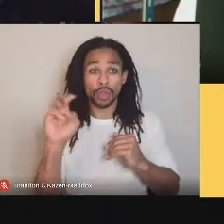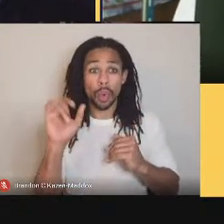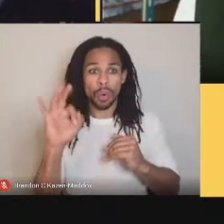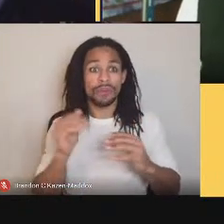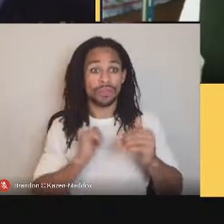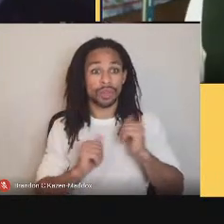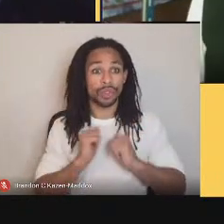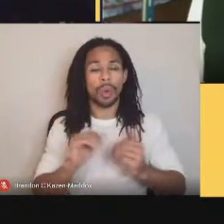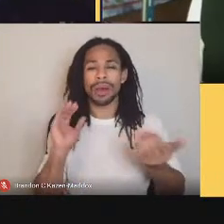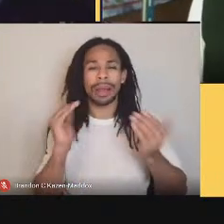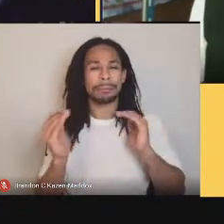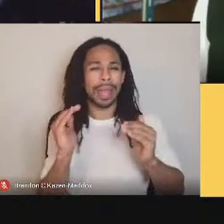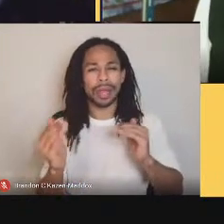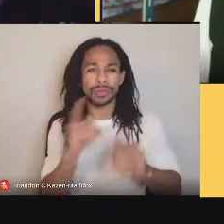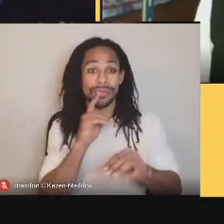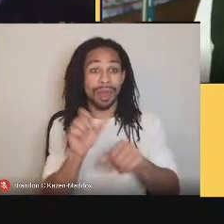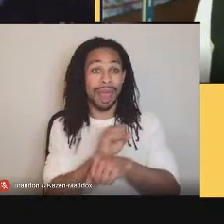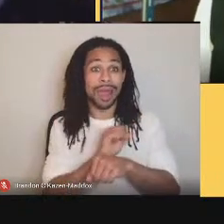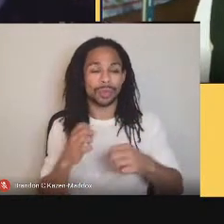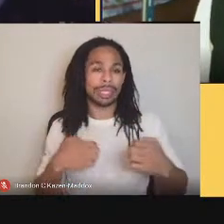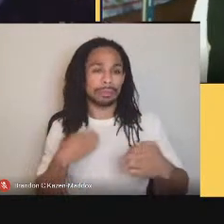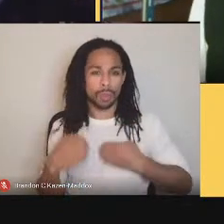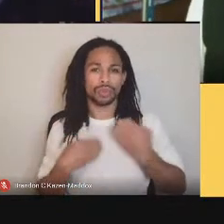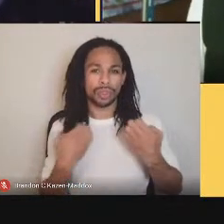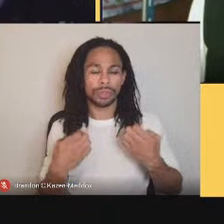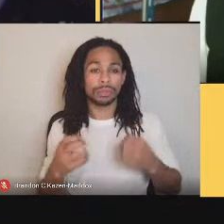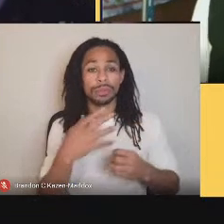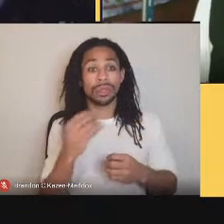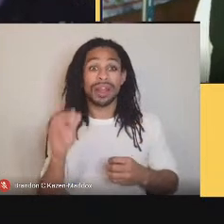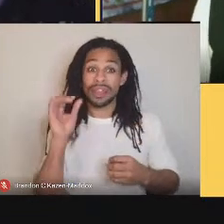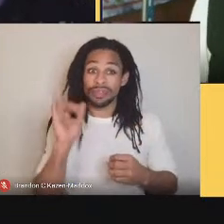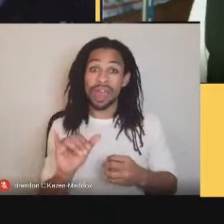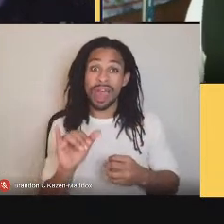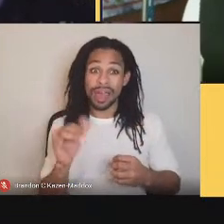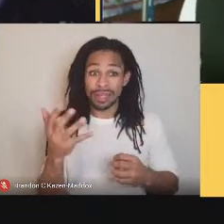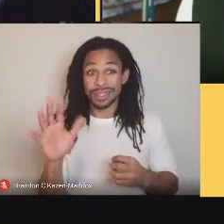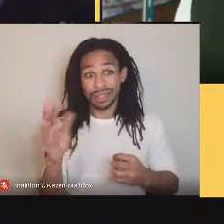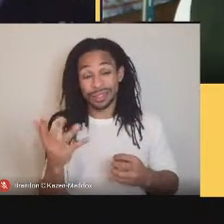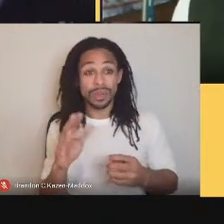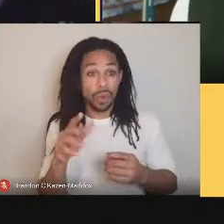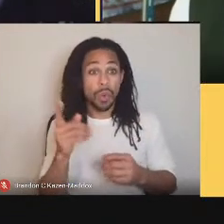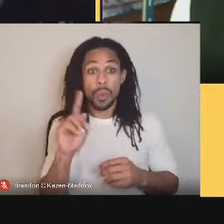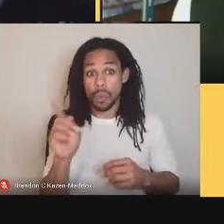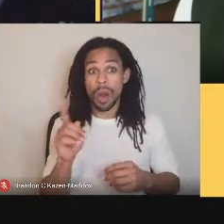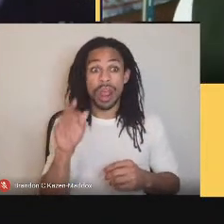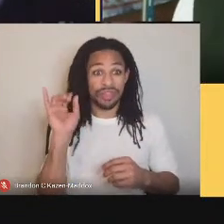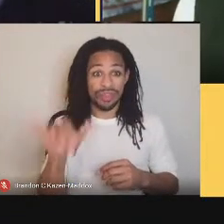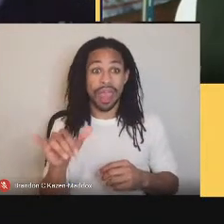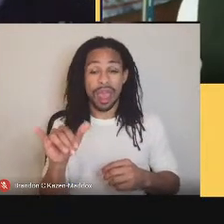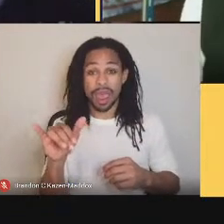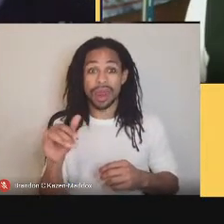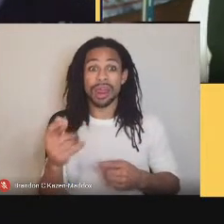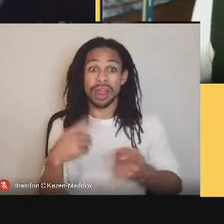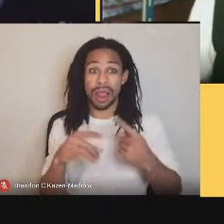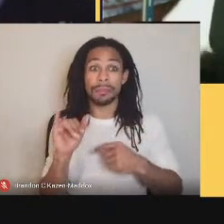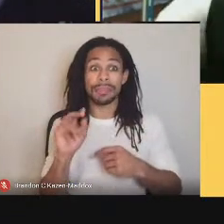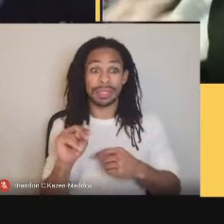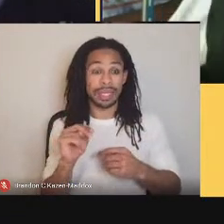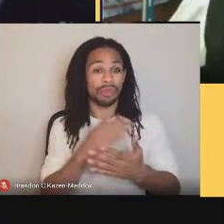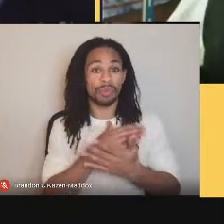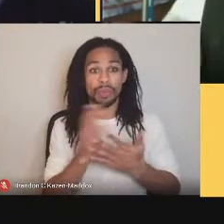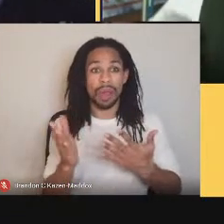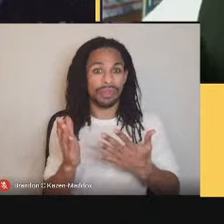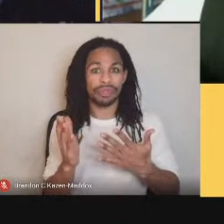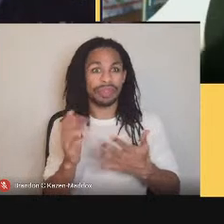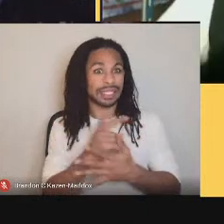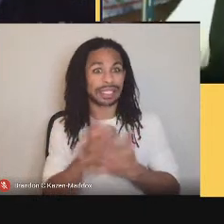actual emotions, you know? And that's kind of where those, that little theme comes in throughout the entire series, is it's just like that